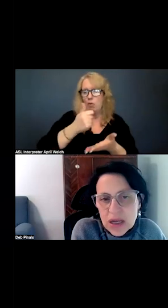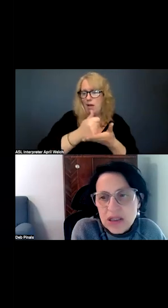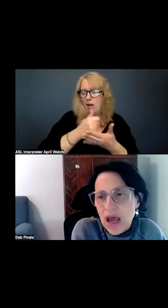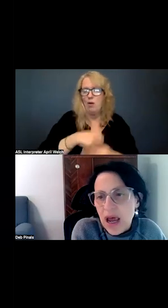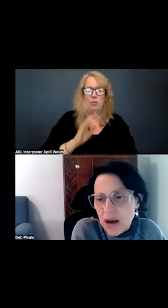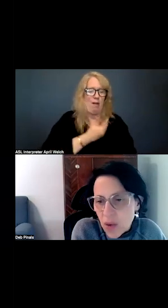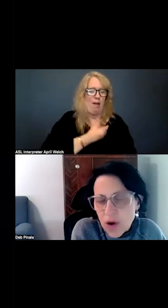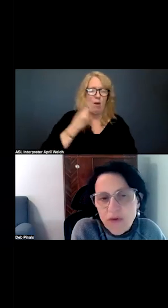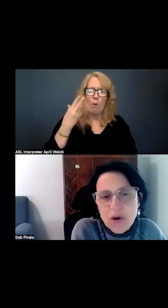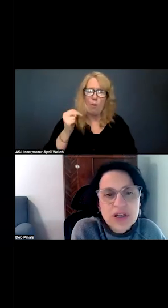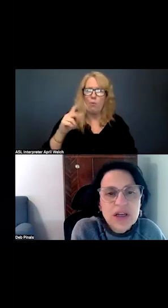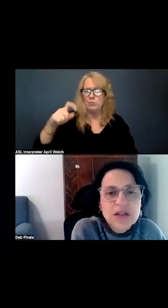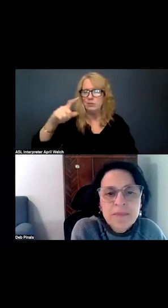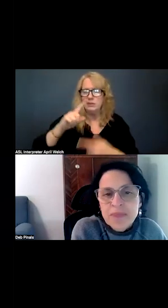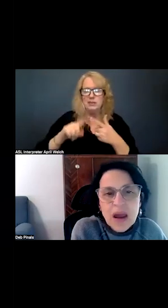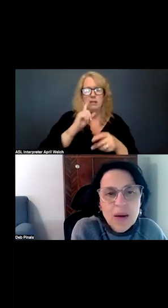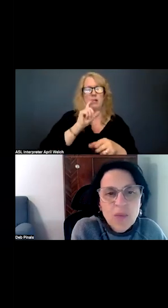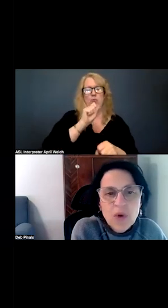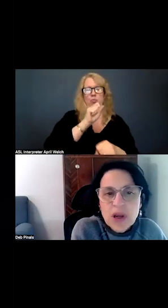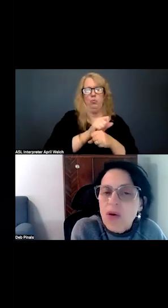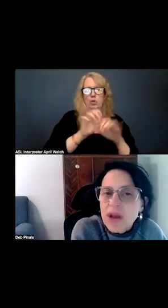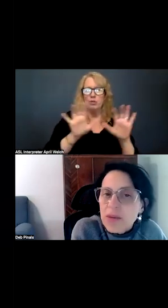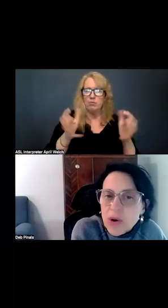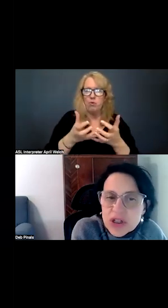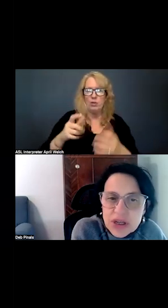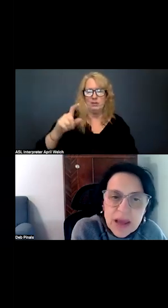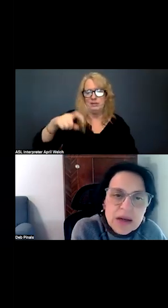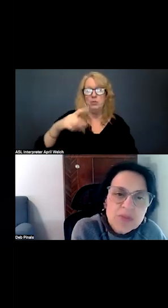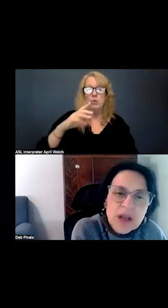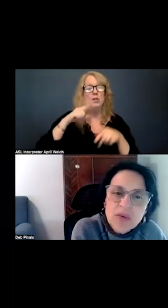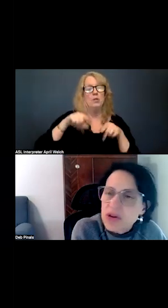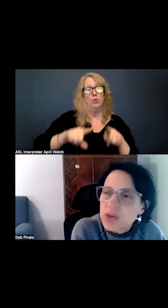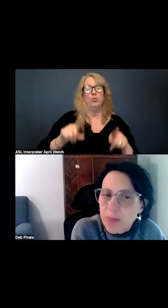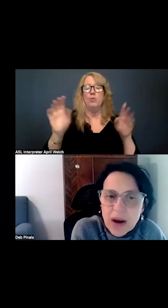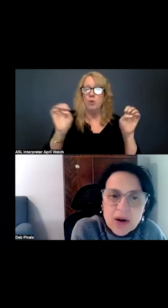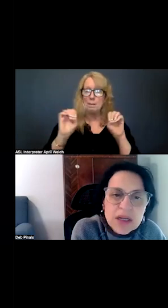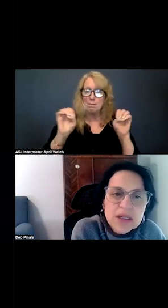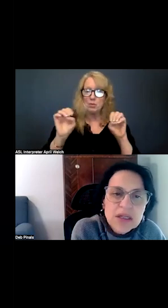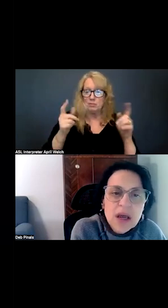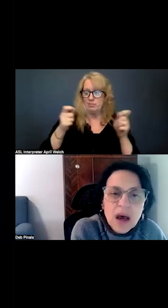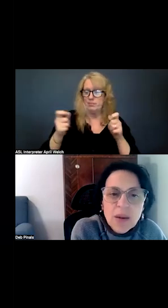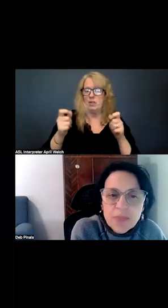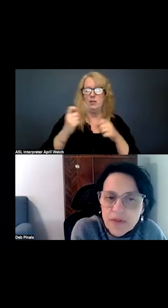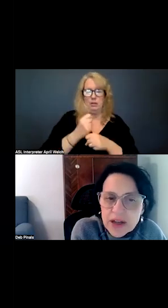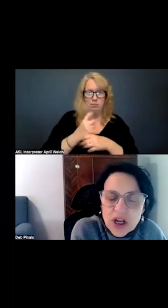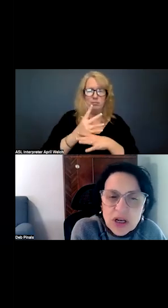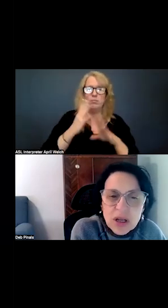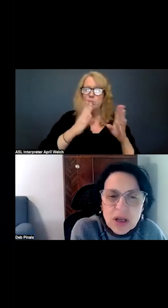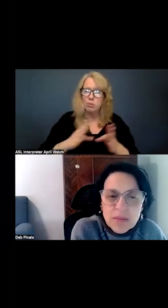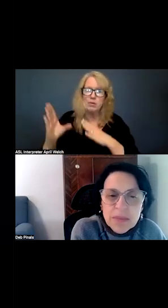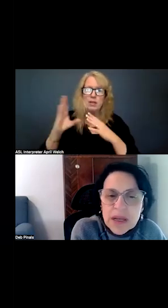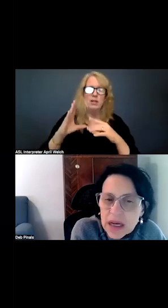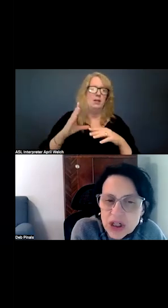own needs and our workforce needs. We know that in emergency management, there's preparedness,